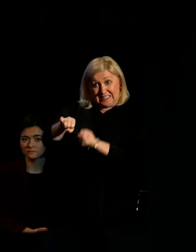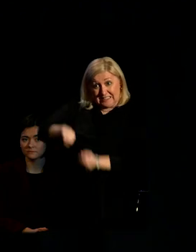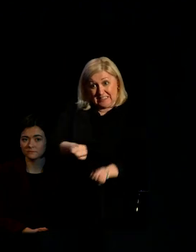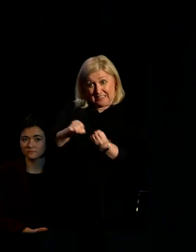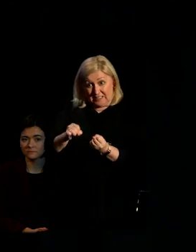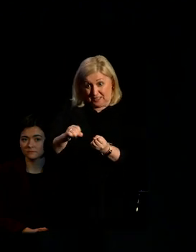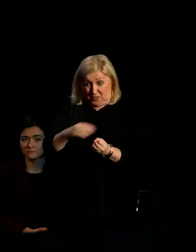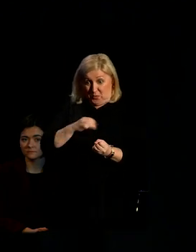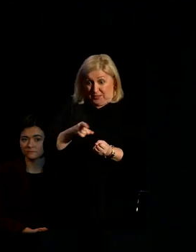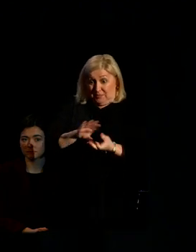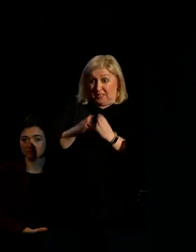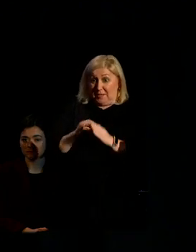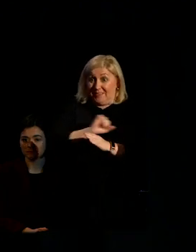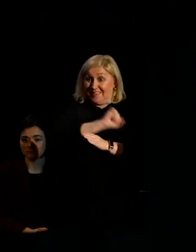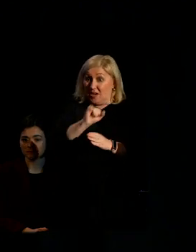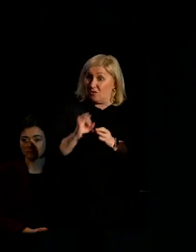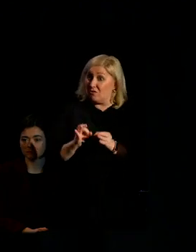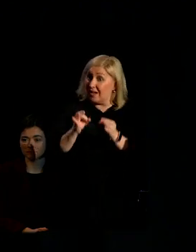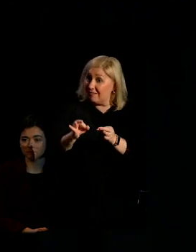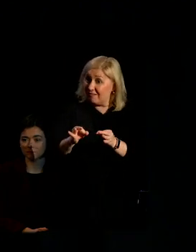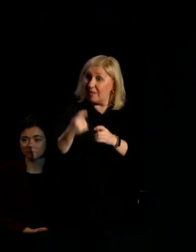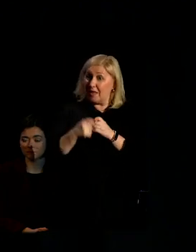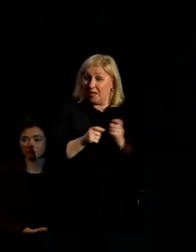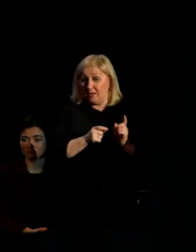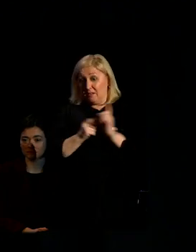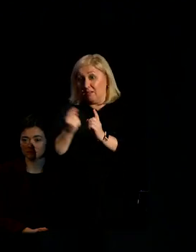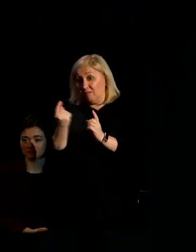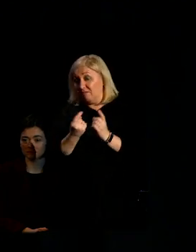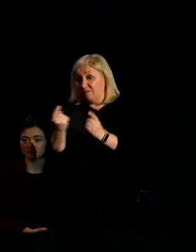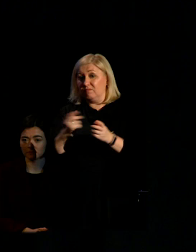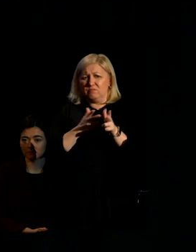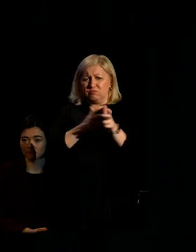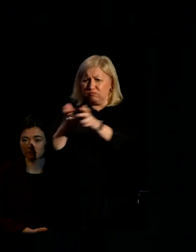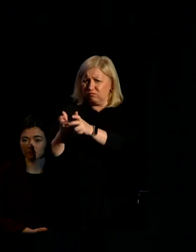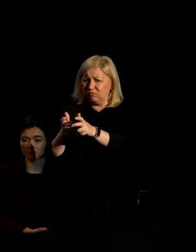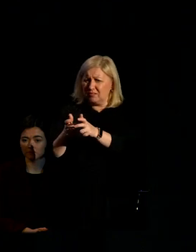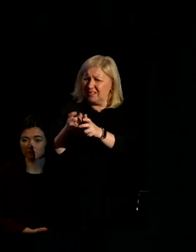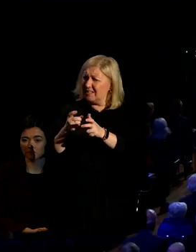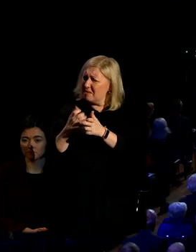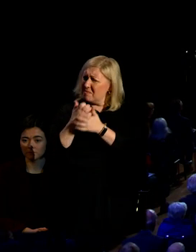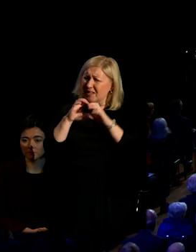Entire communities were annihilated in this method of face-to-face killing.